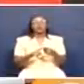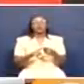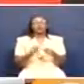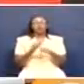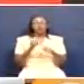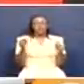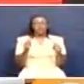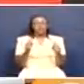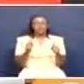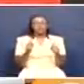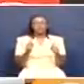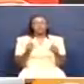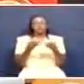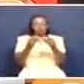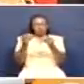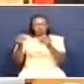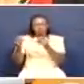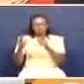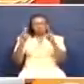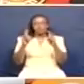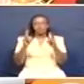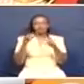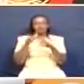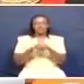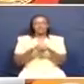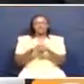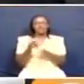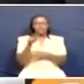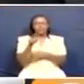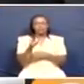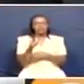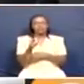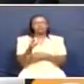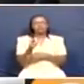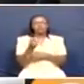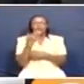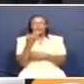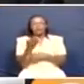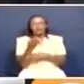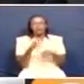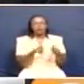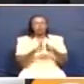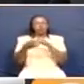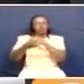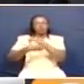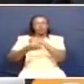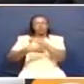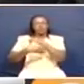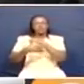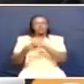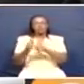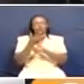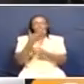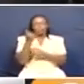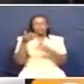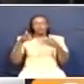issues raised in the answer to the petition and the affidavits, and to instruct us on appropriate rejoinders for the